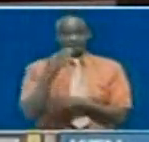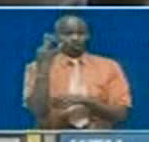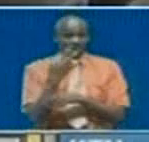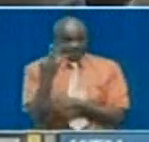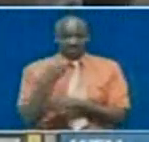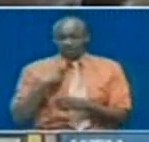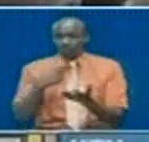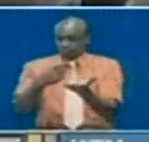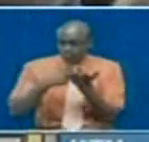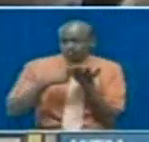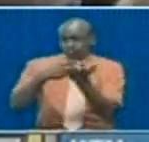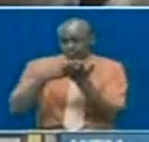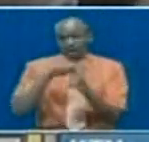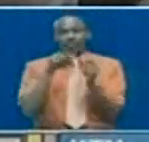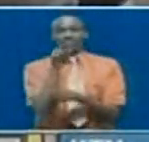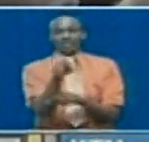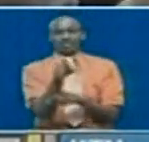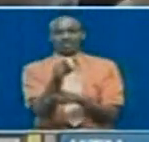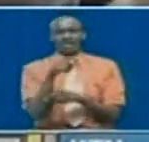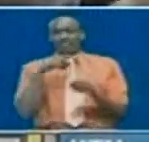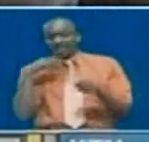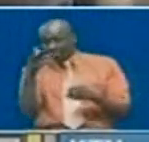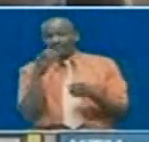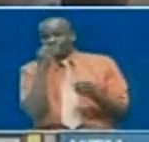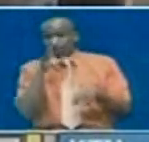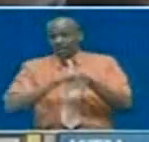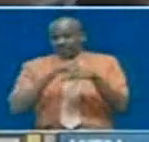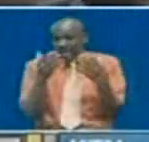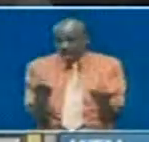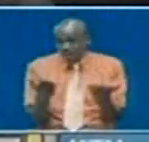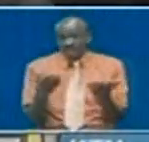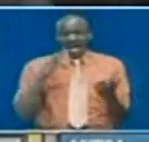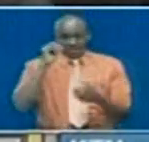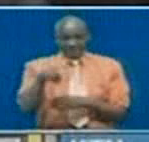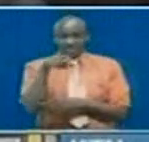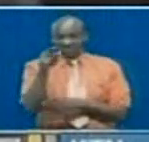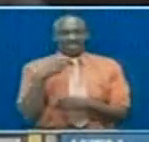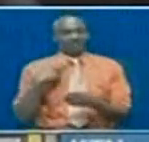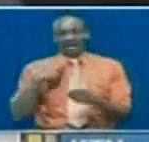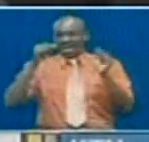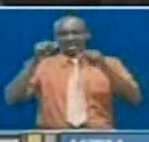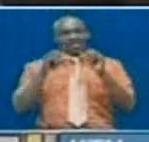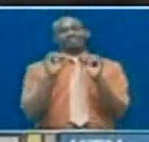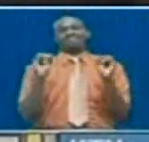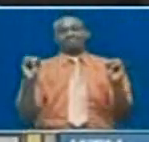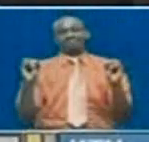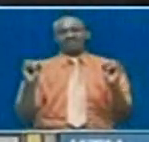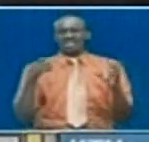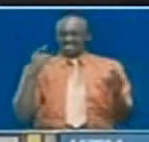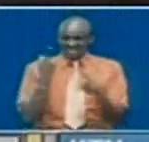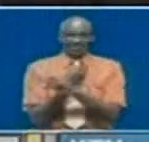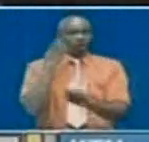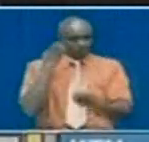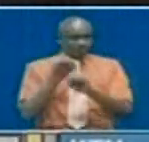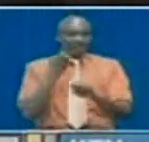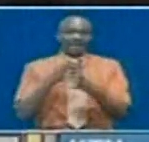to deliberate on the issue. And sources have told KTN that the MPs were divided on the matter, further complicating